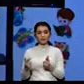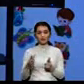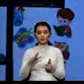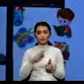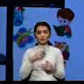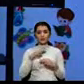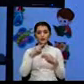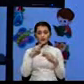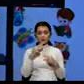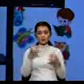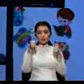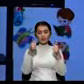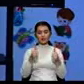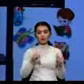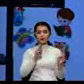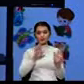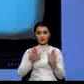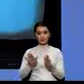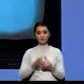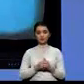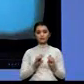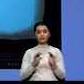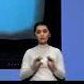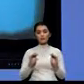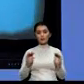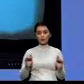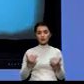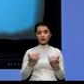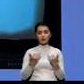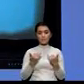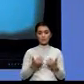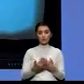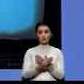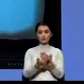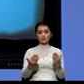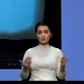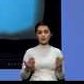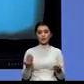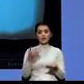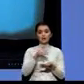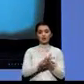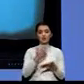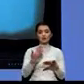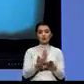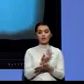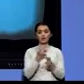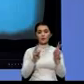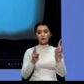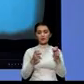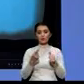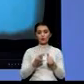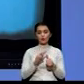bo'lsa, diqqatingizni ekranga qarating. Bolajonlar, bugungi siz bilan tanishadigan yangi mavzuyimizning